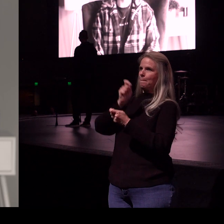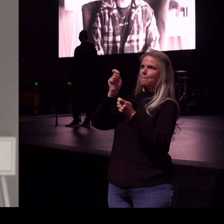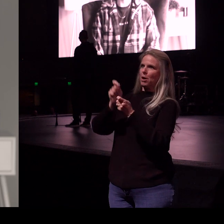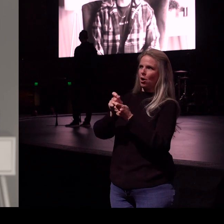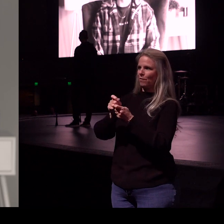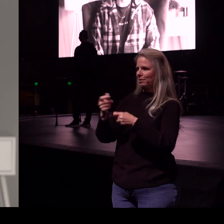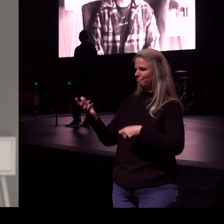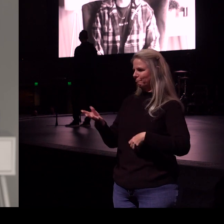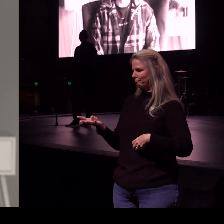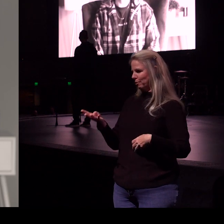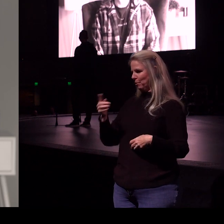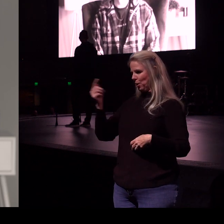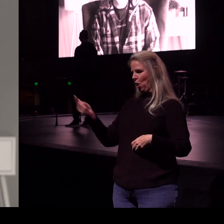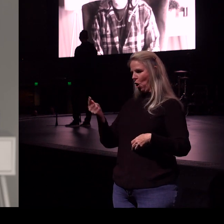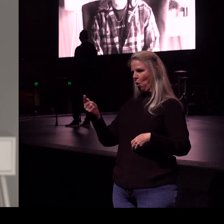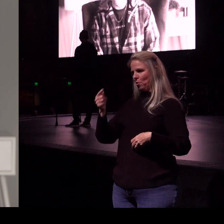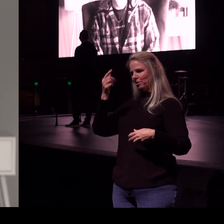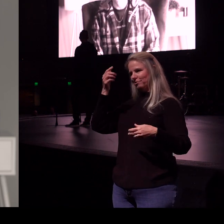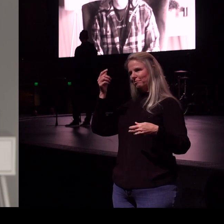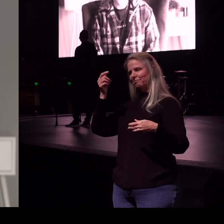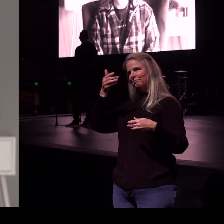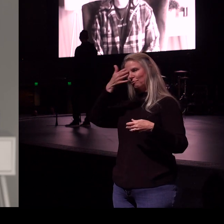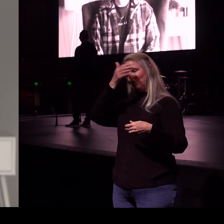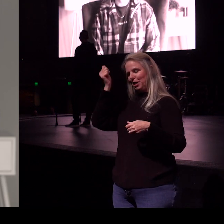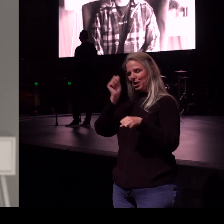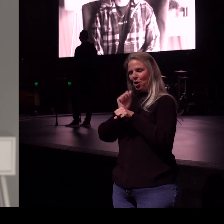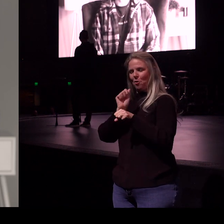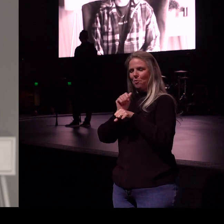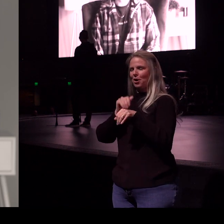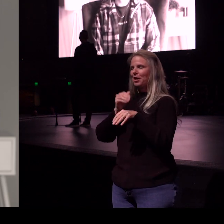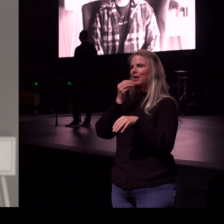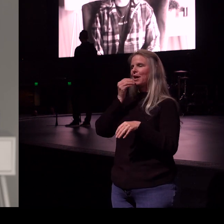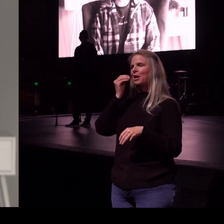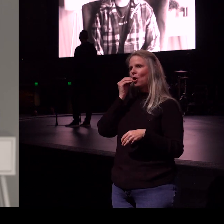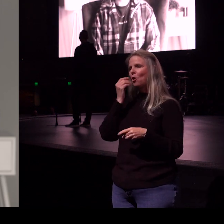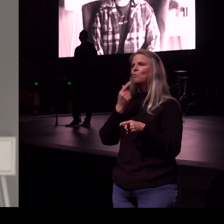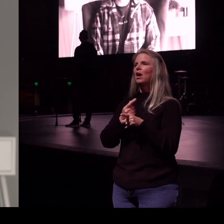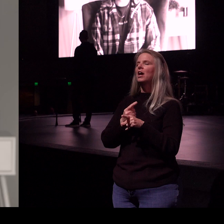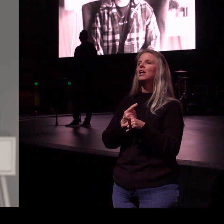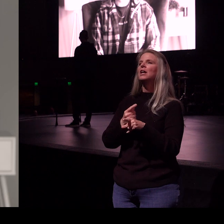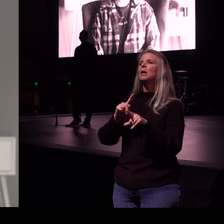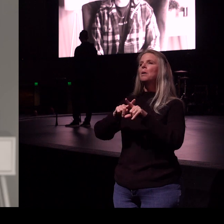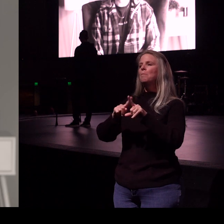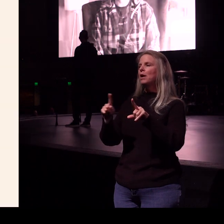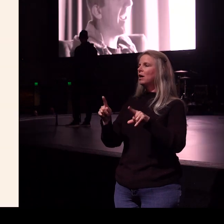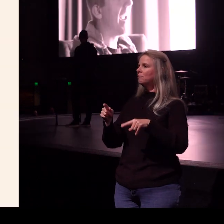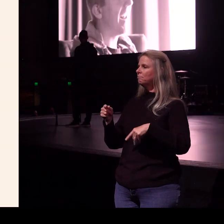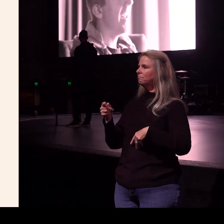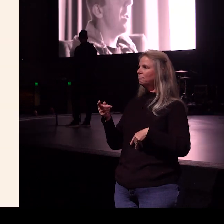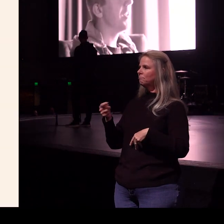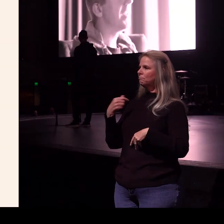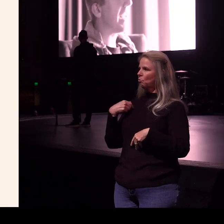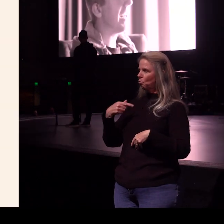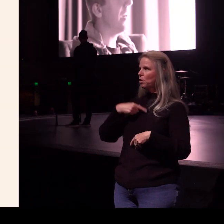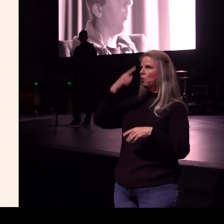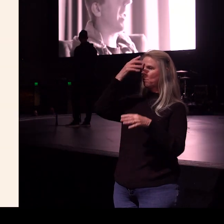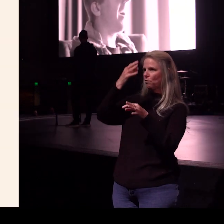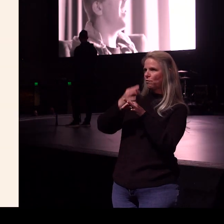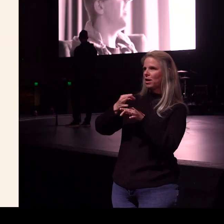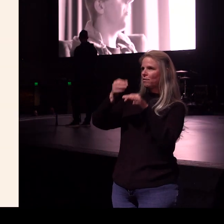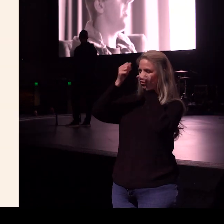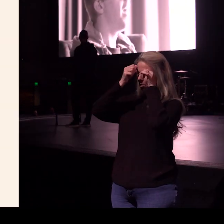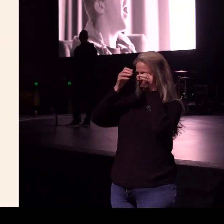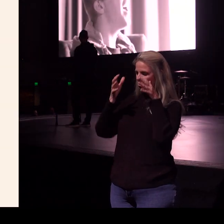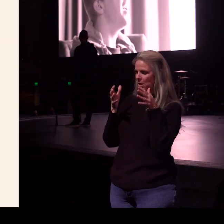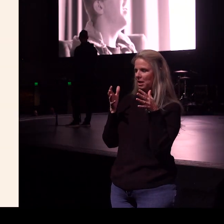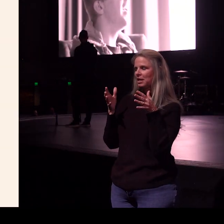forget to do the laundry, do the dishes at home, right? But we were faithful and we were obedient. And seeing what God